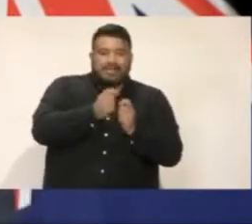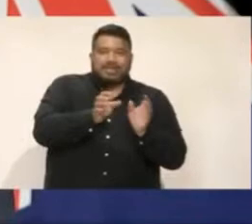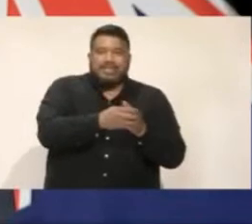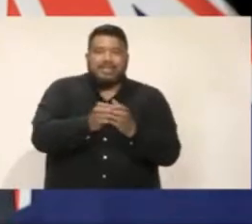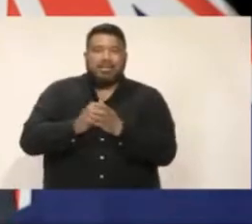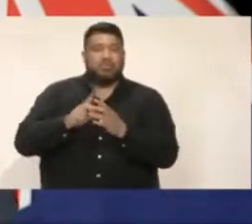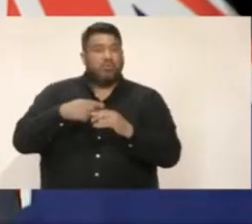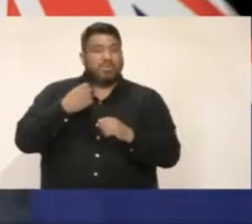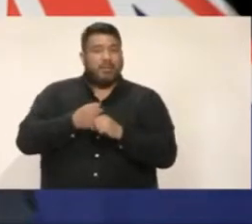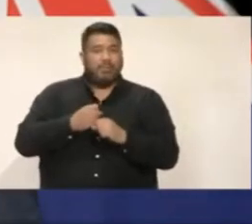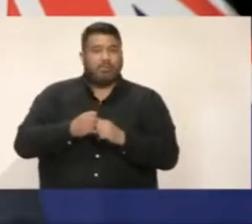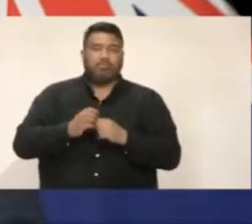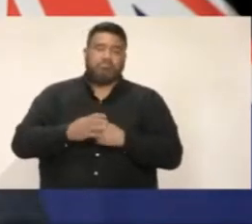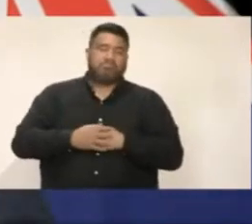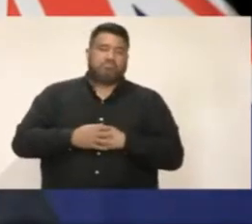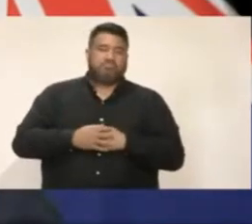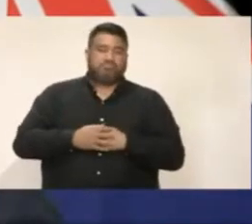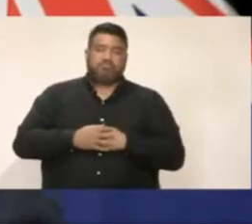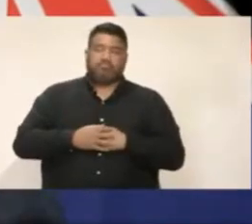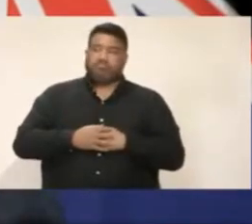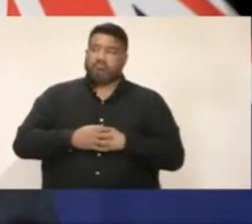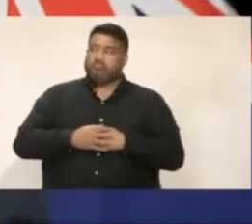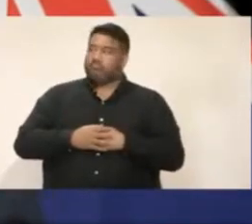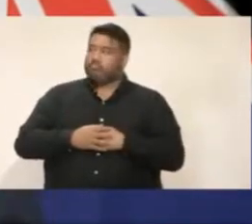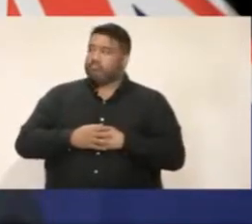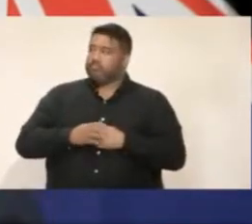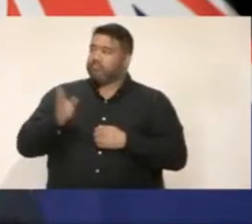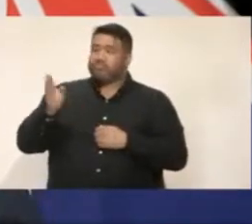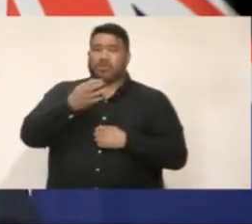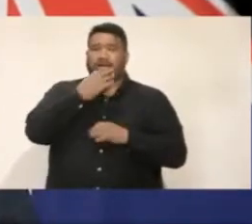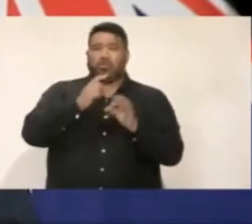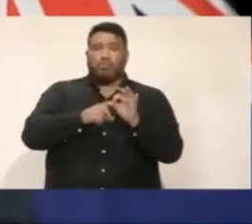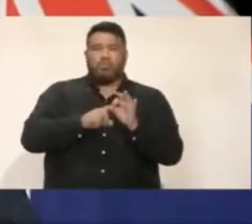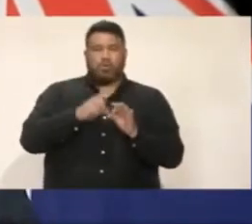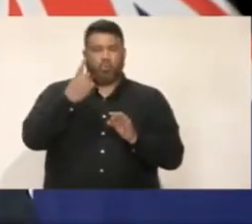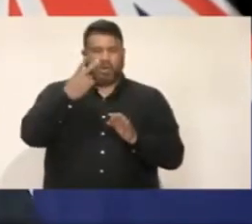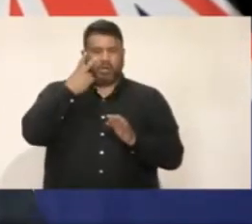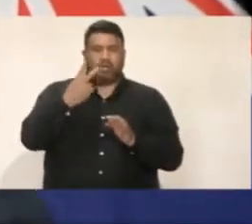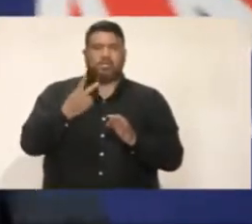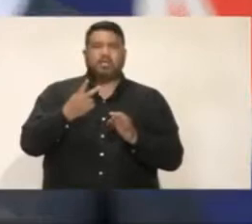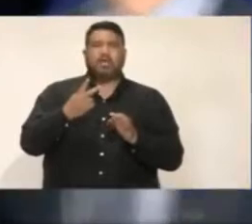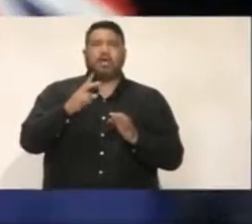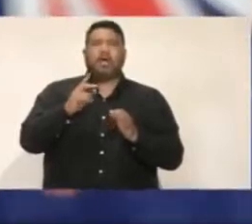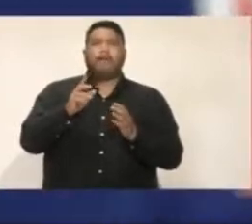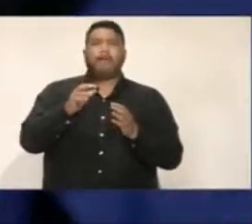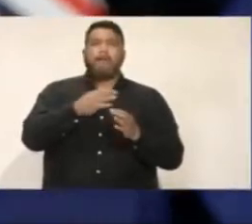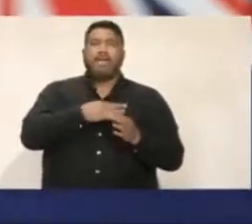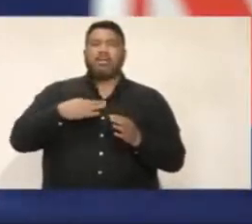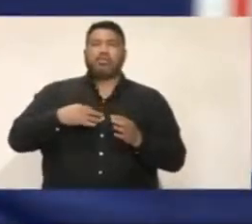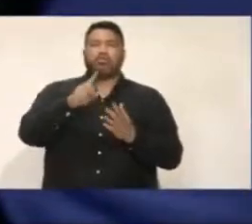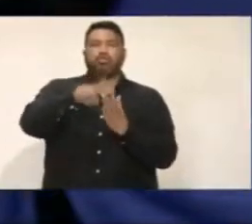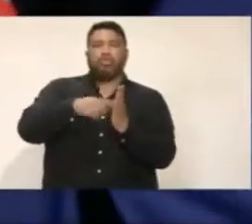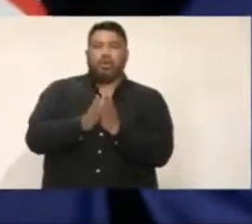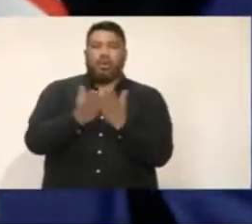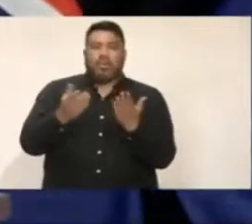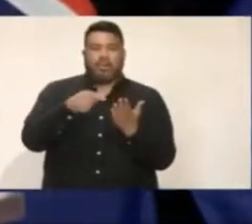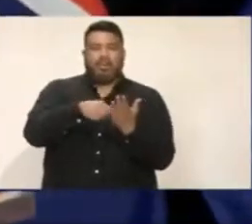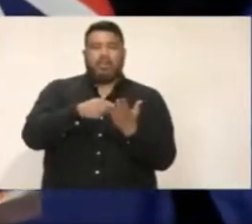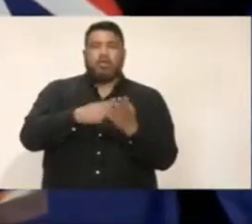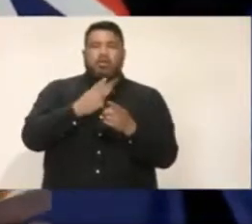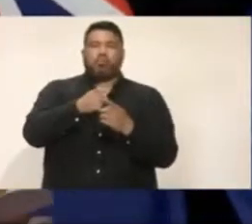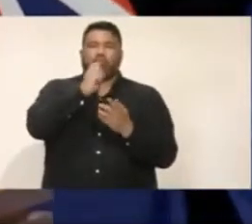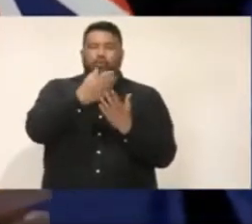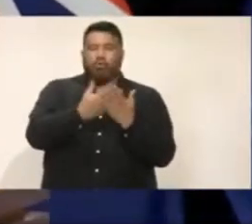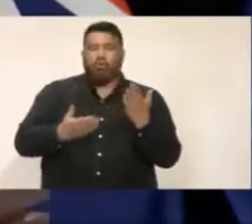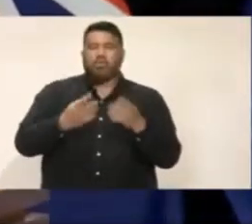done, particularly around the Auckland region. The New Zealand Medical Journal today, there was a report that found severe inequalities in